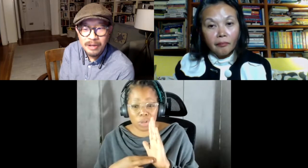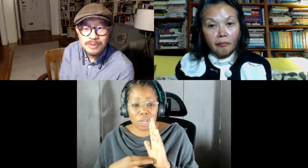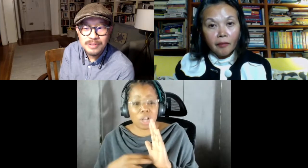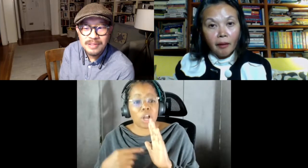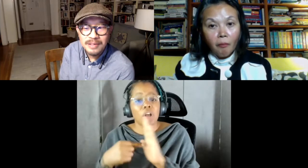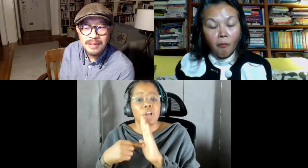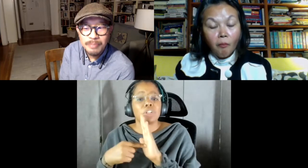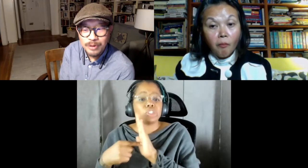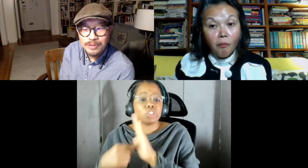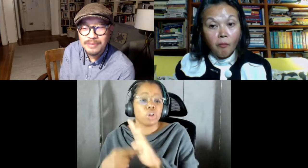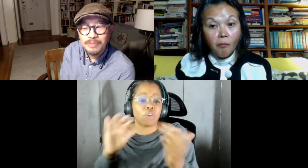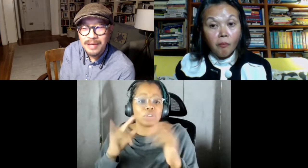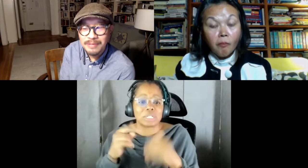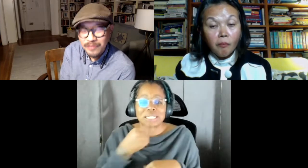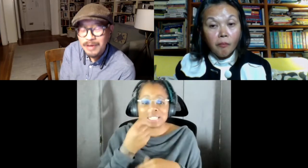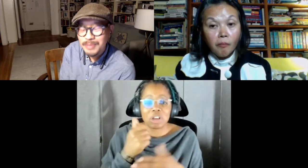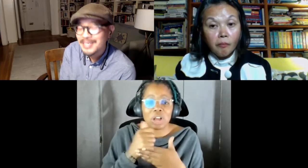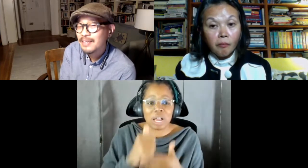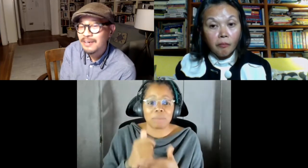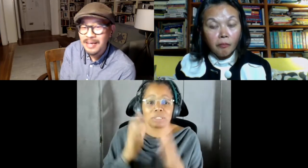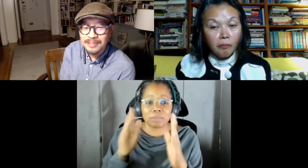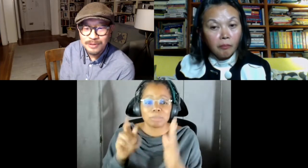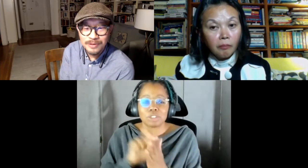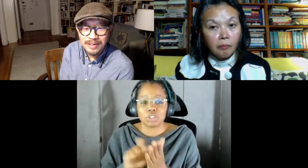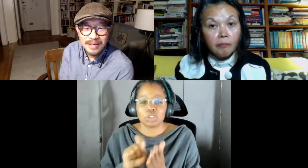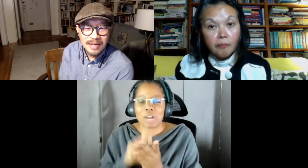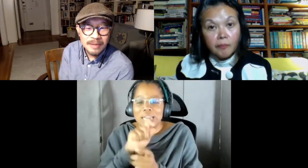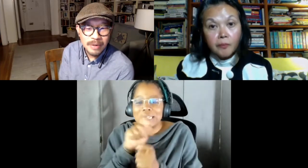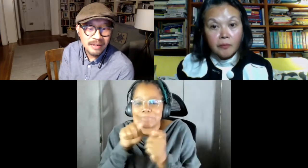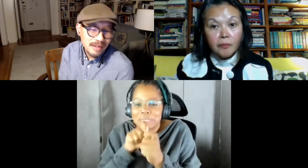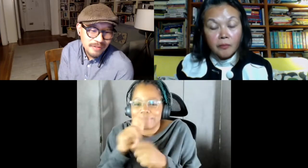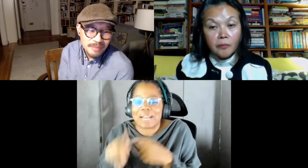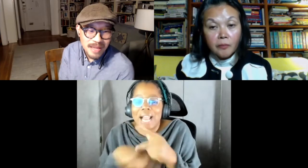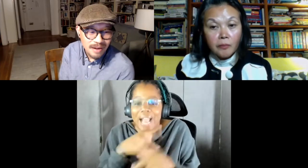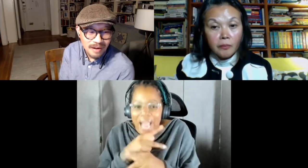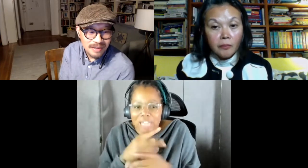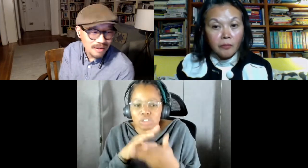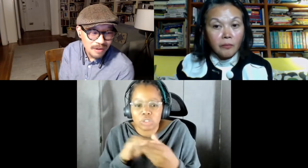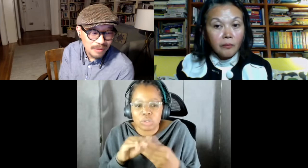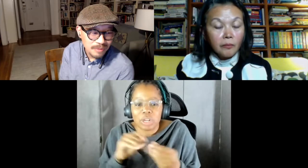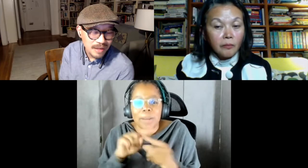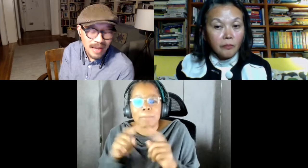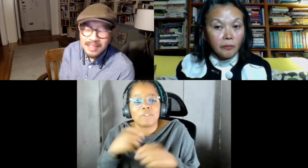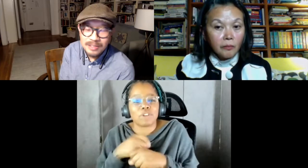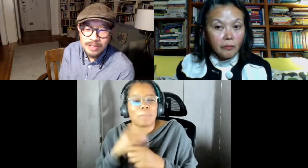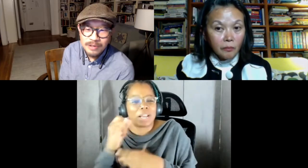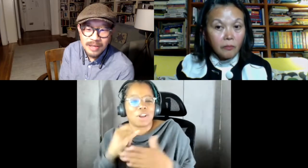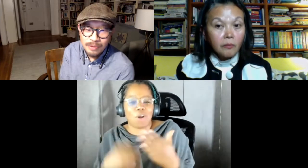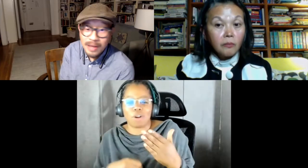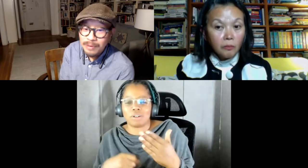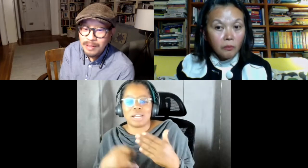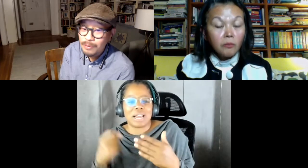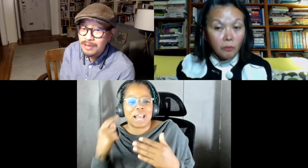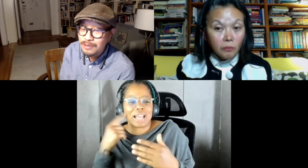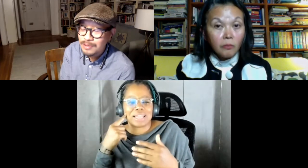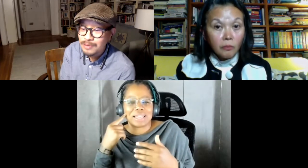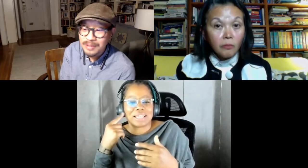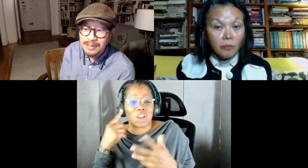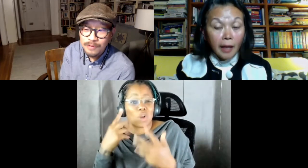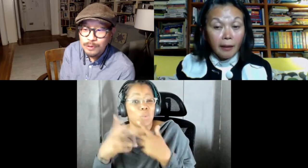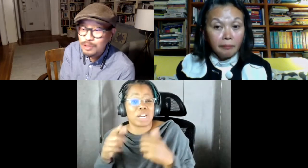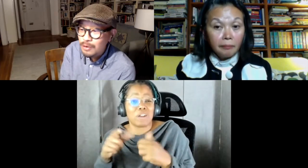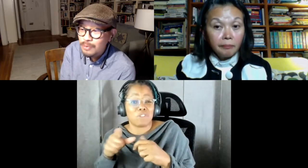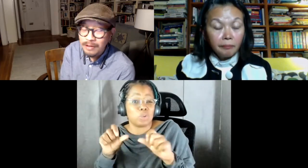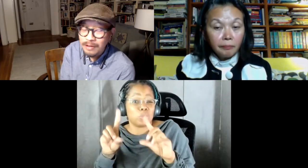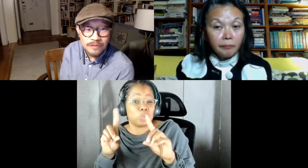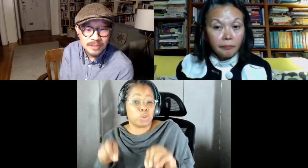tell helps a person write a very particular kind of story. But if you're making art, I think it's what you get away with or what you do. And